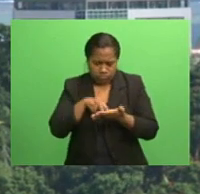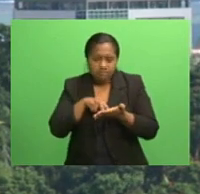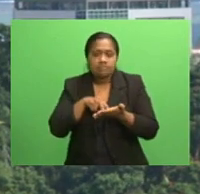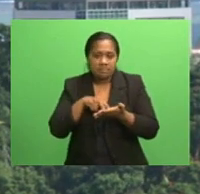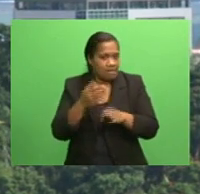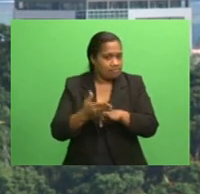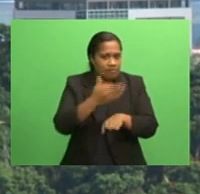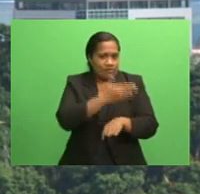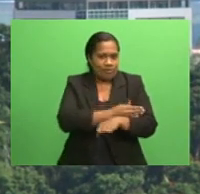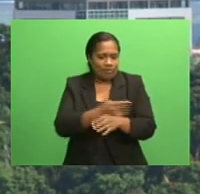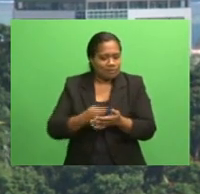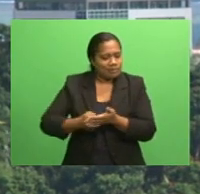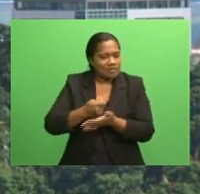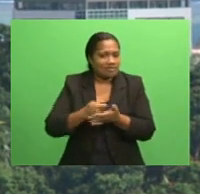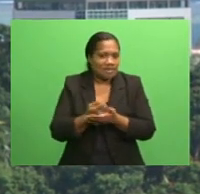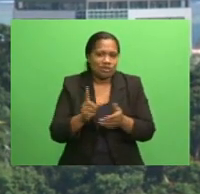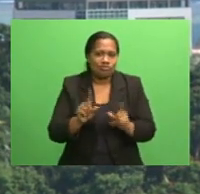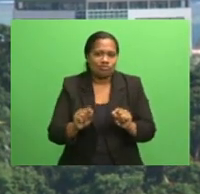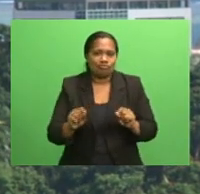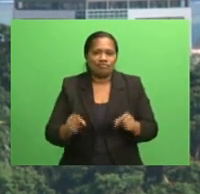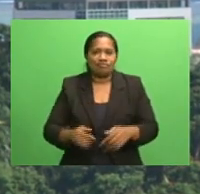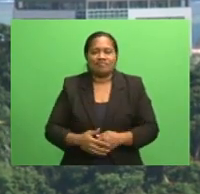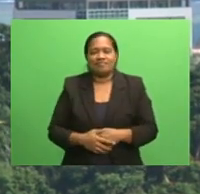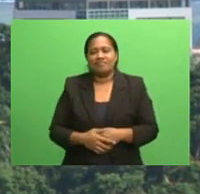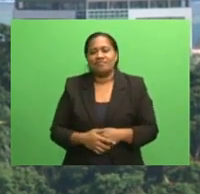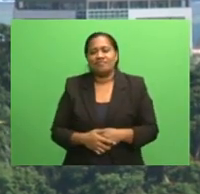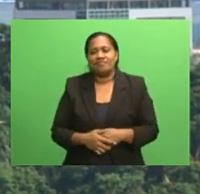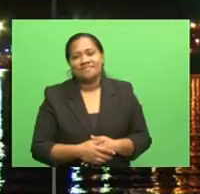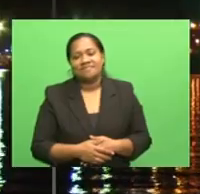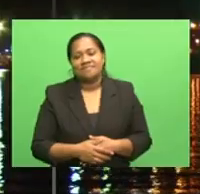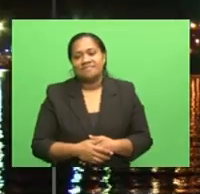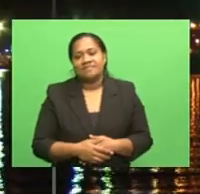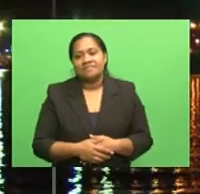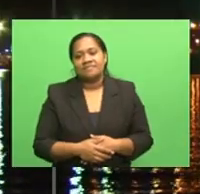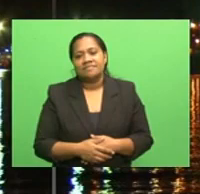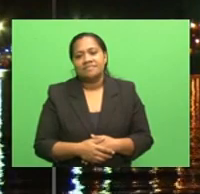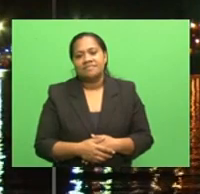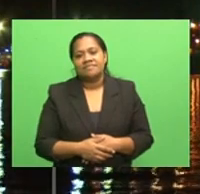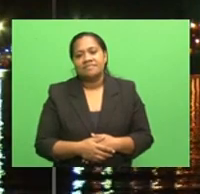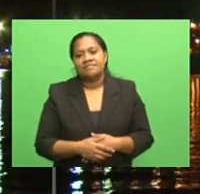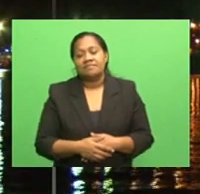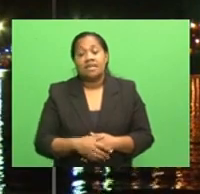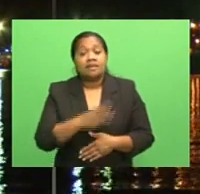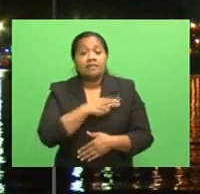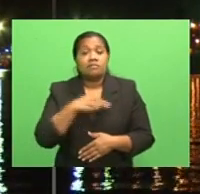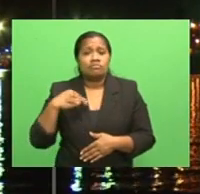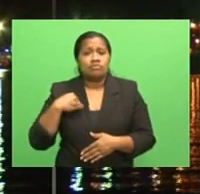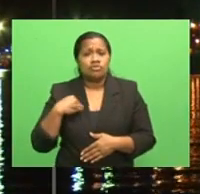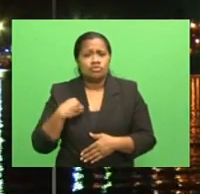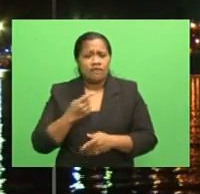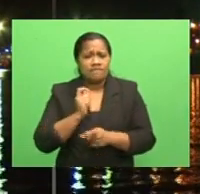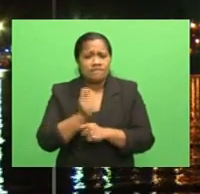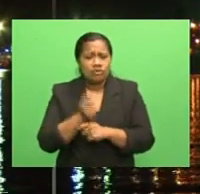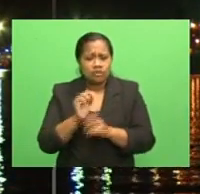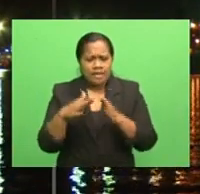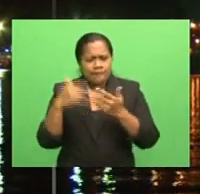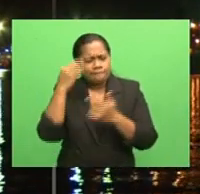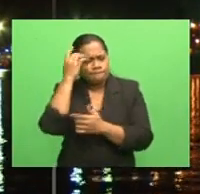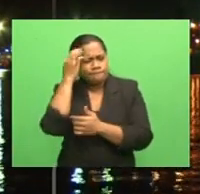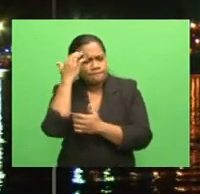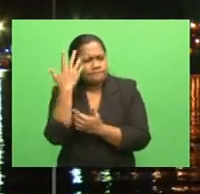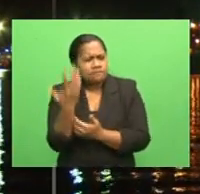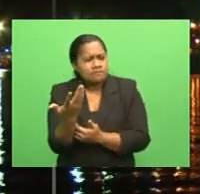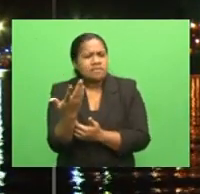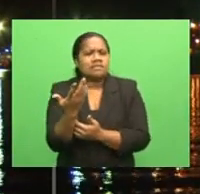or transactions. Kritika Kumar, FBC News. The Ministry of Fisheries is considering to